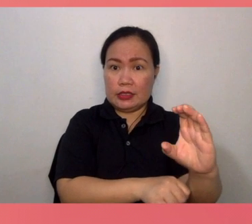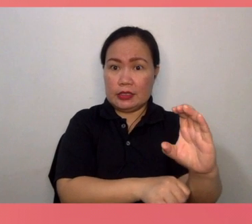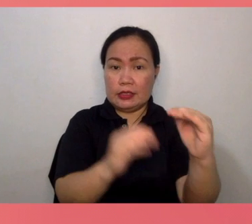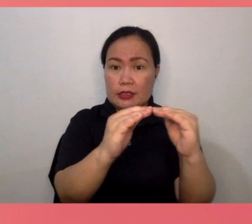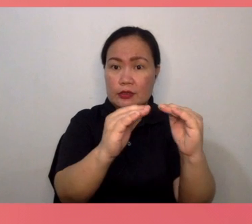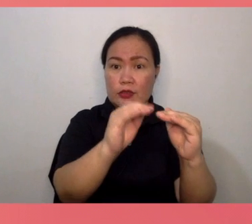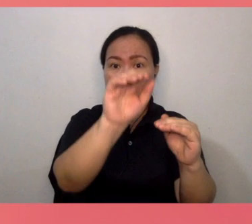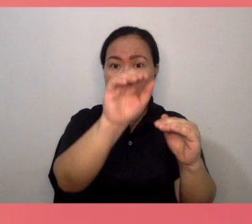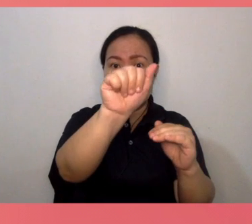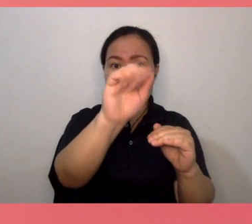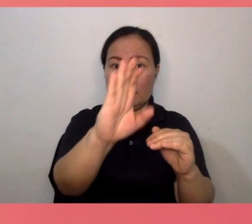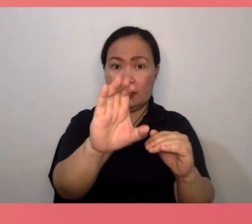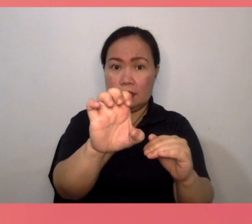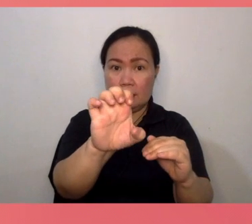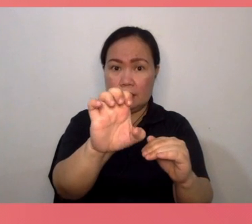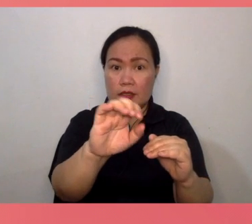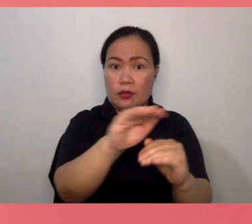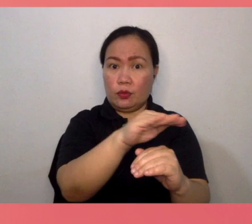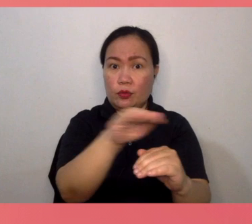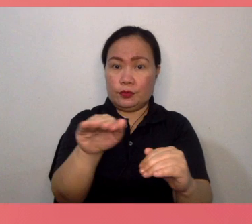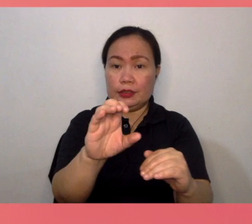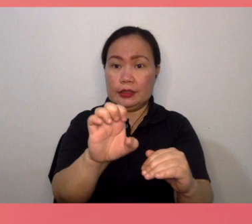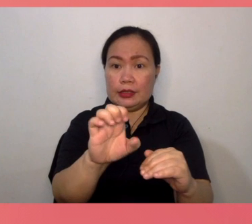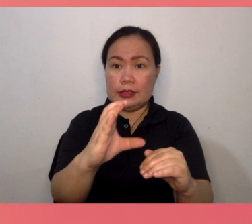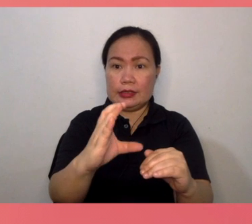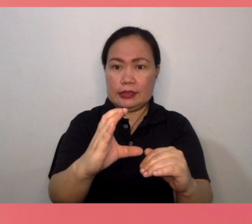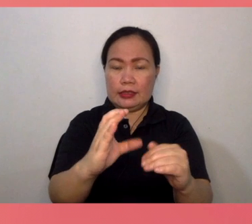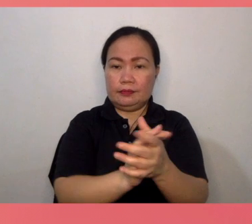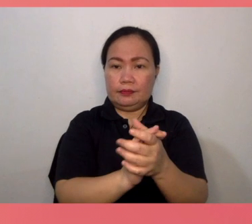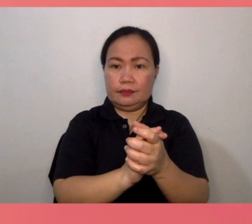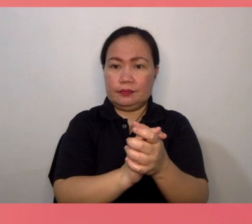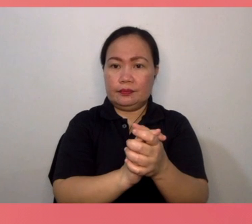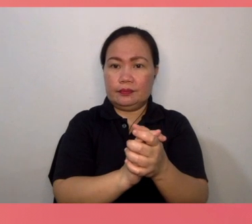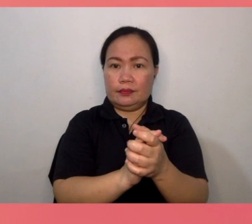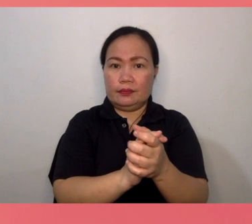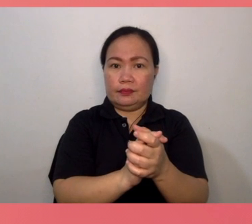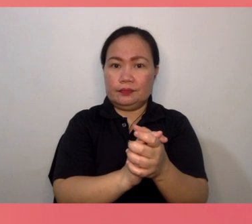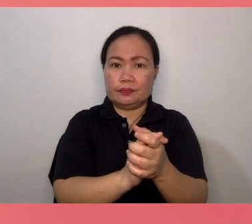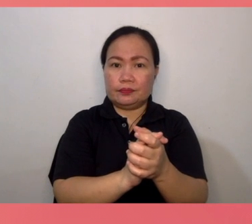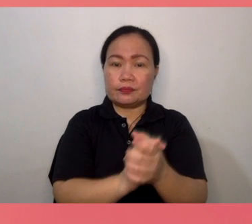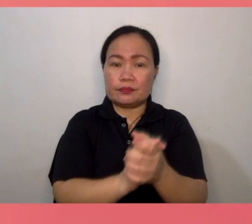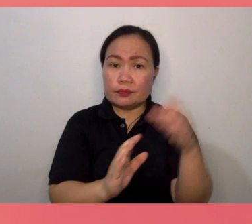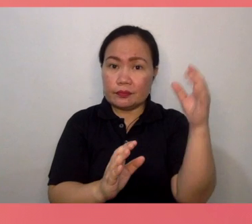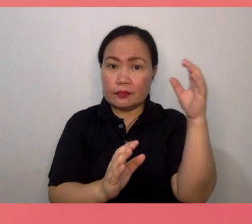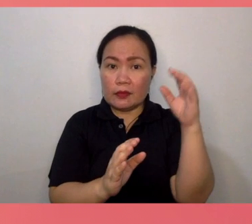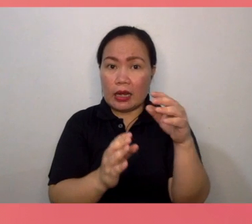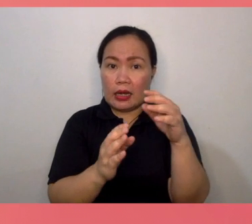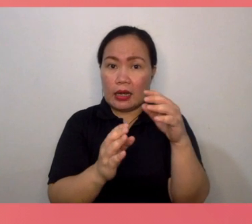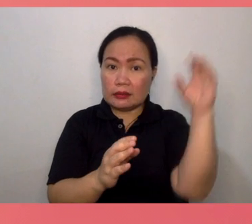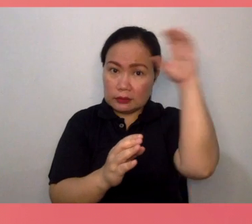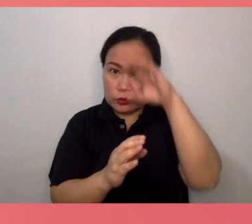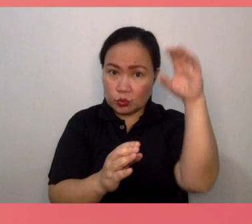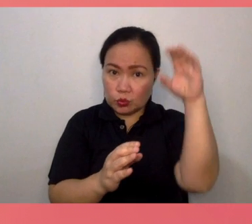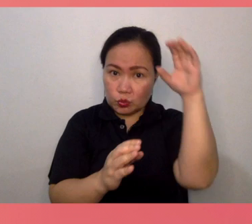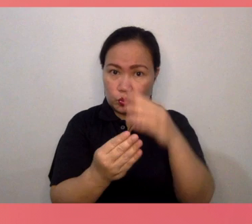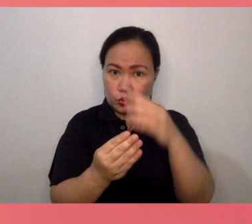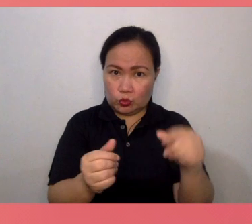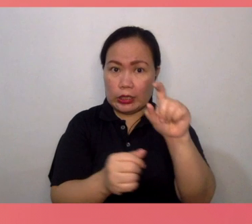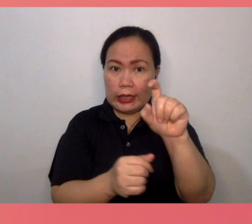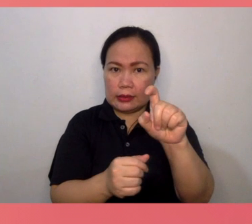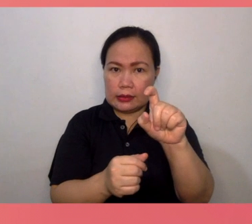AE over EC. So, yun ang gagamitin kong proportion. So, ang pinapahanap sa atin ay value ni X.